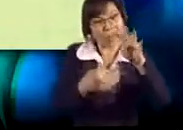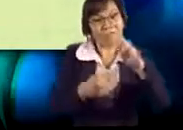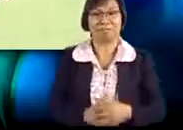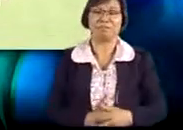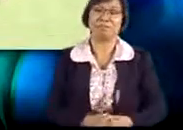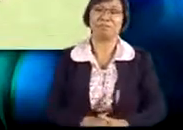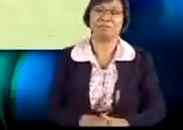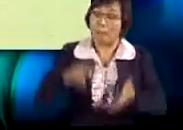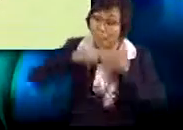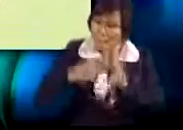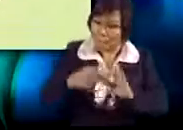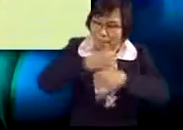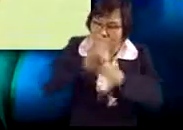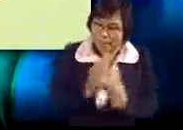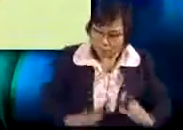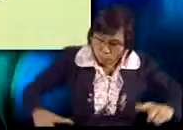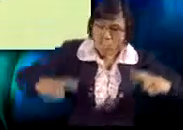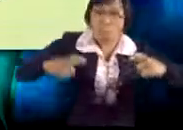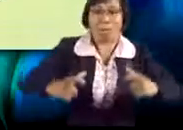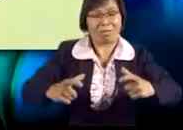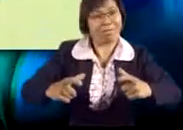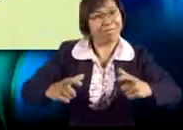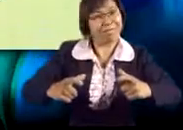quarters, which make up a whole.